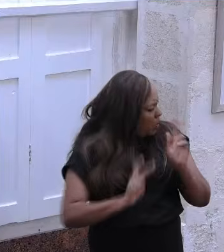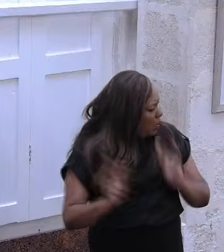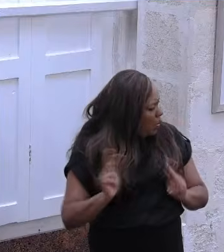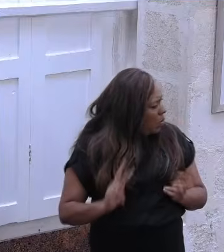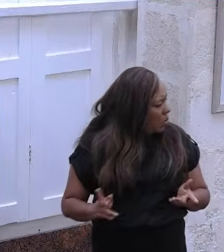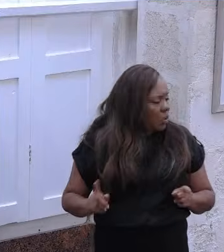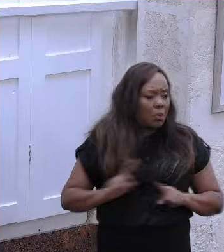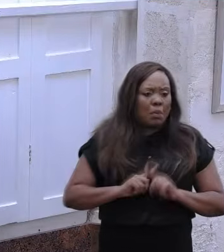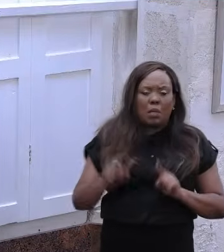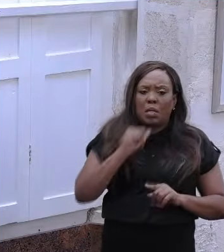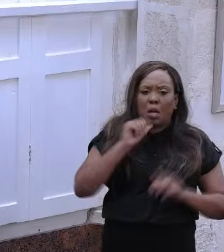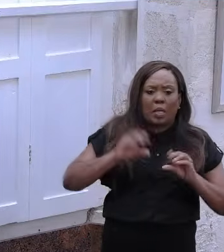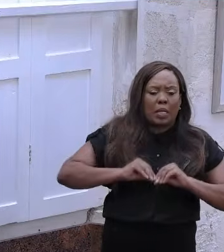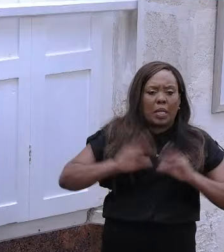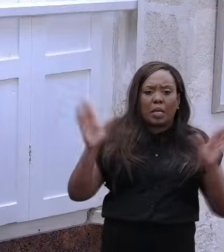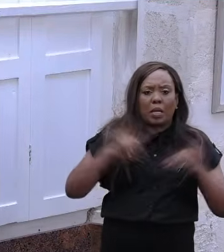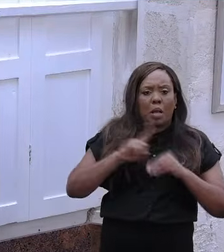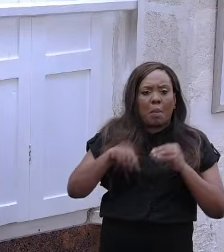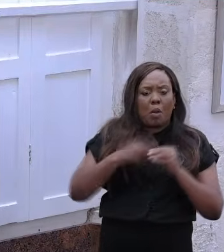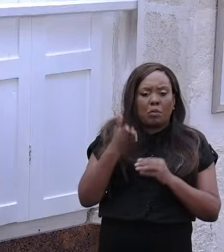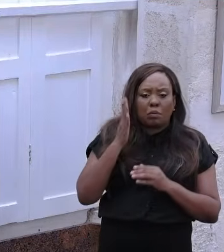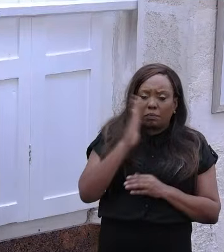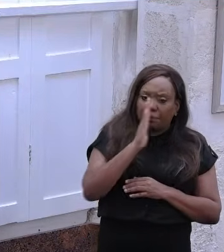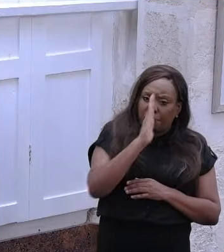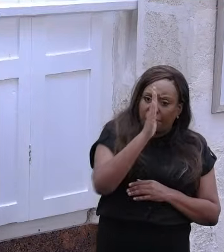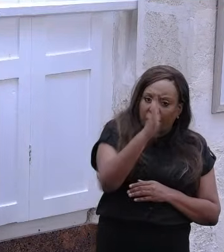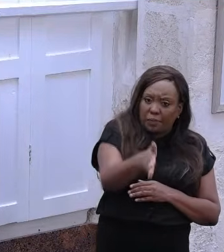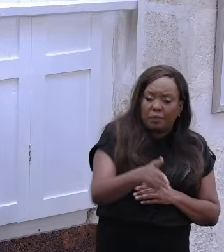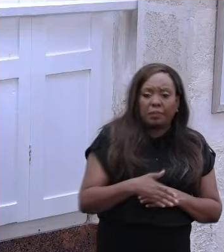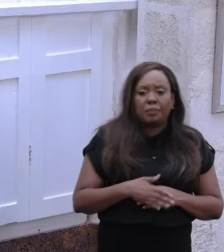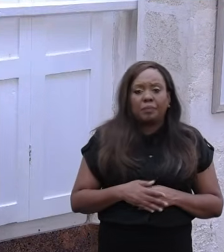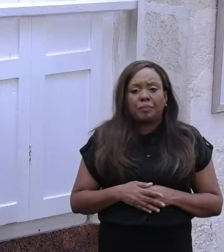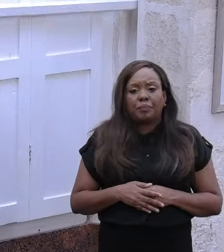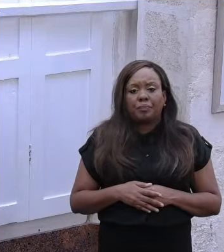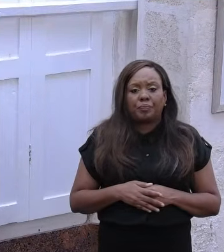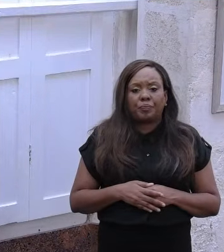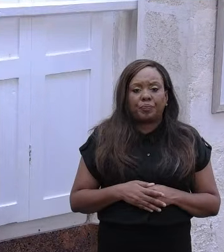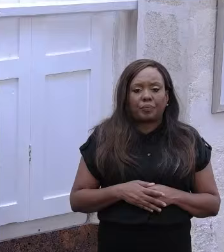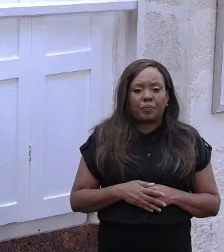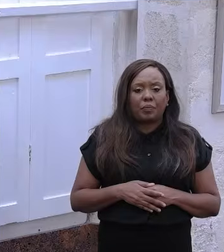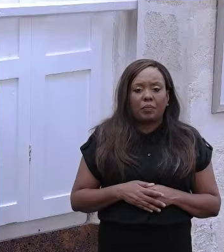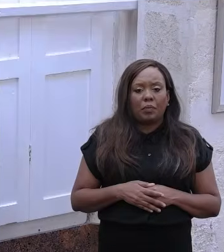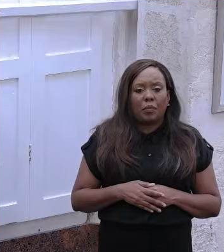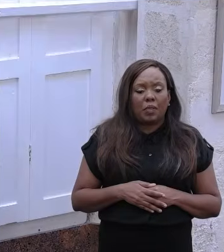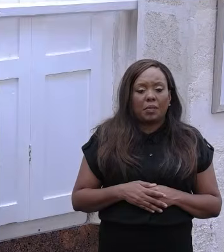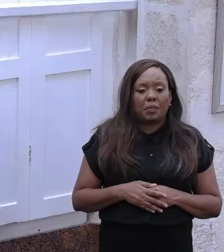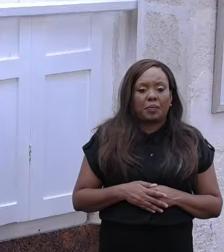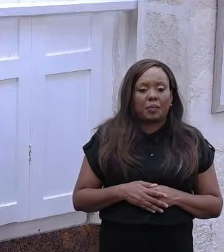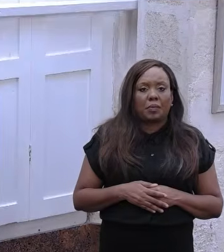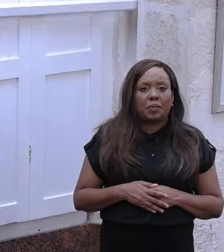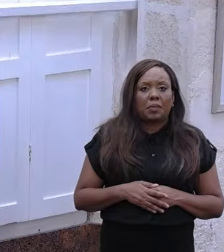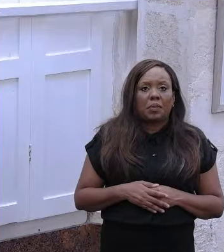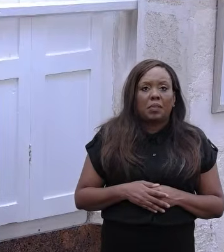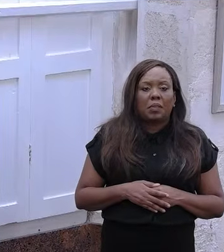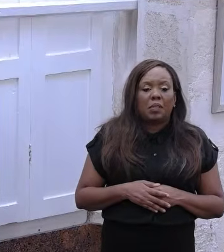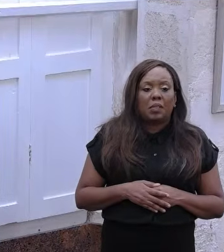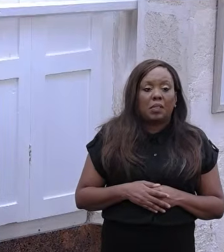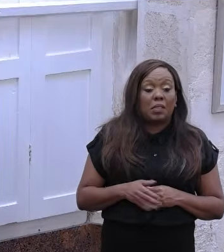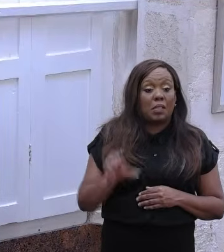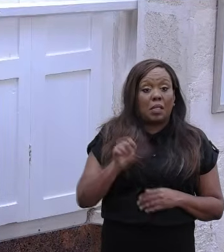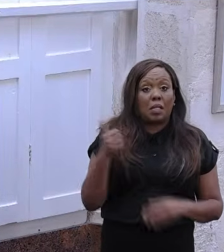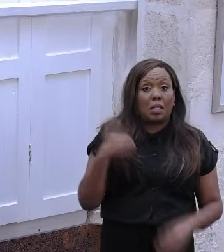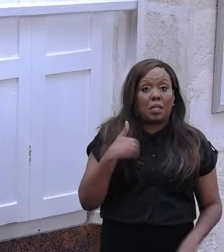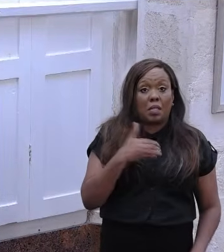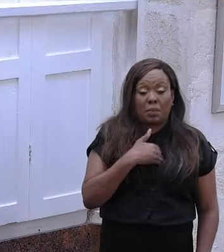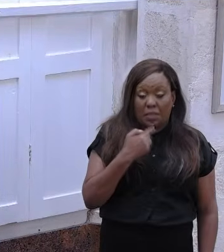direction on where this will go. It also brings me to the point where another committee member made the point that we need the right